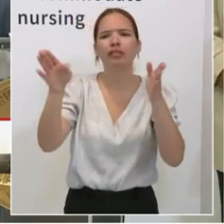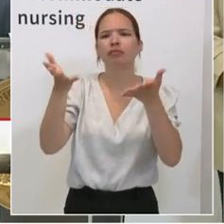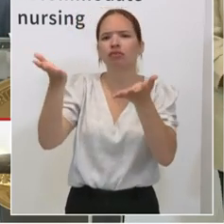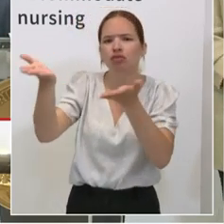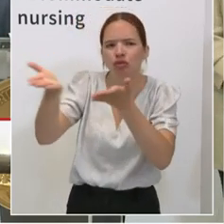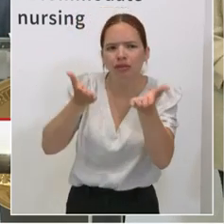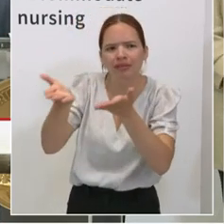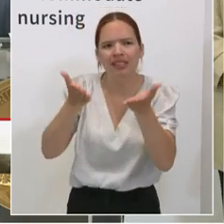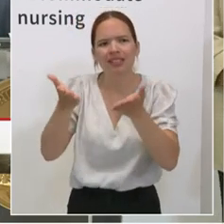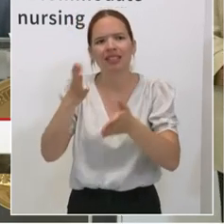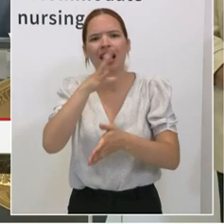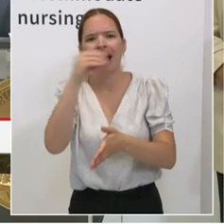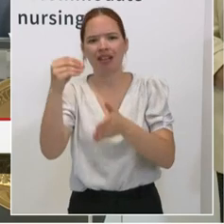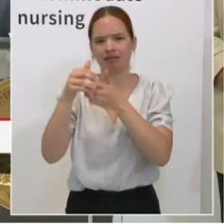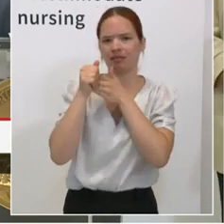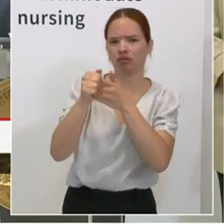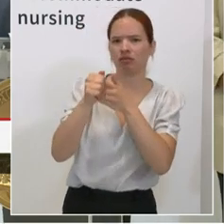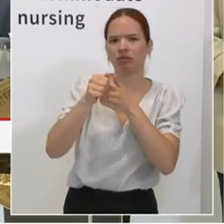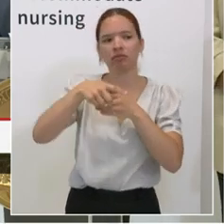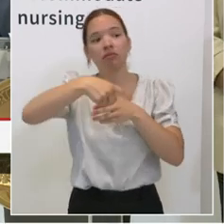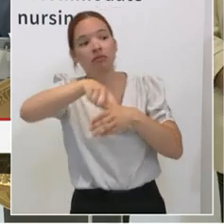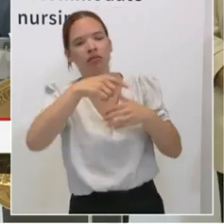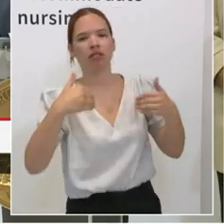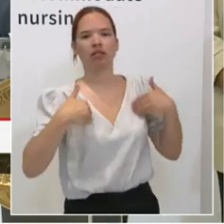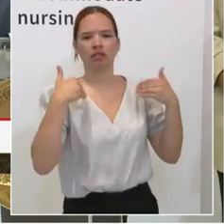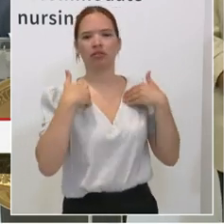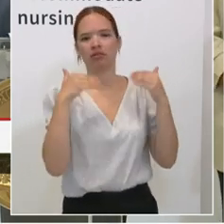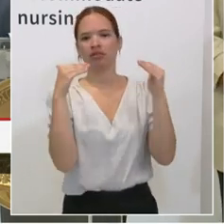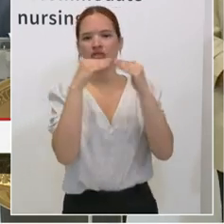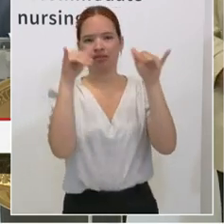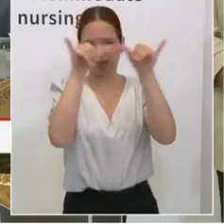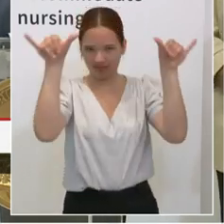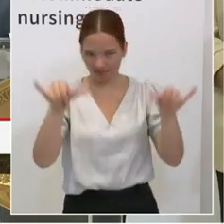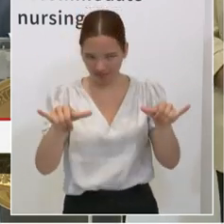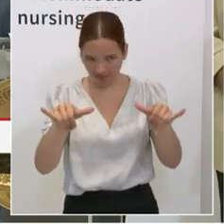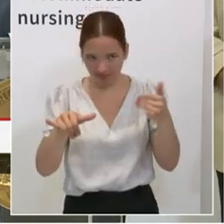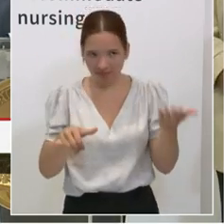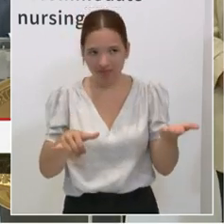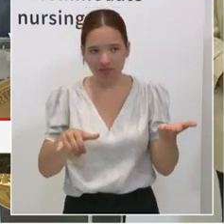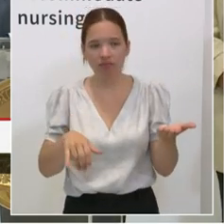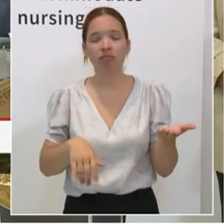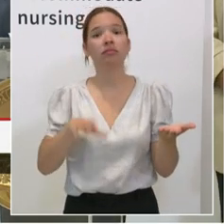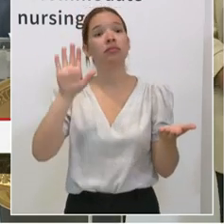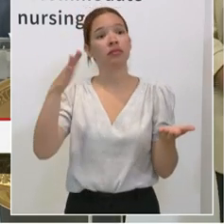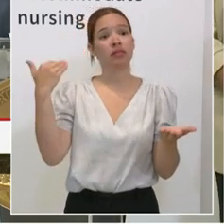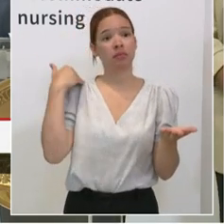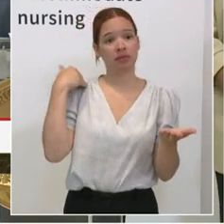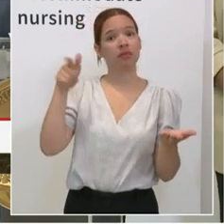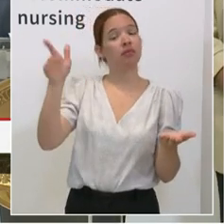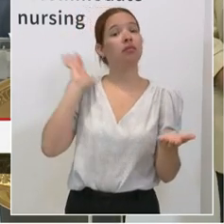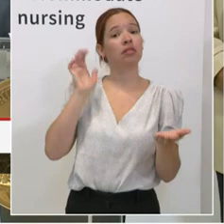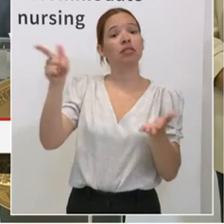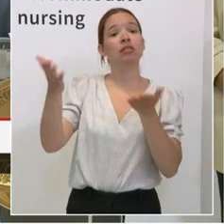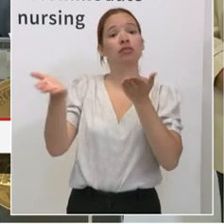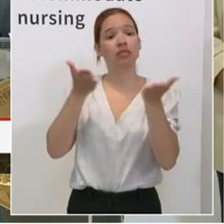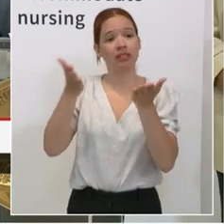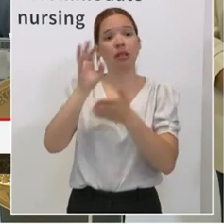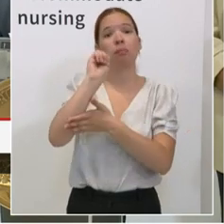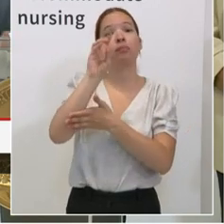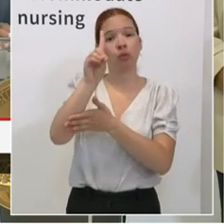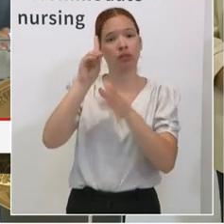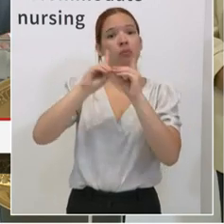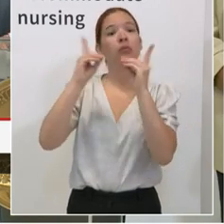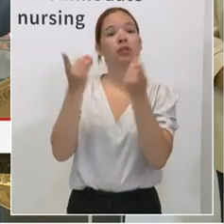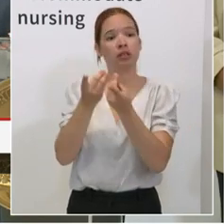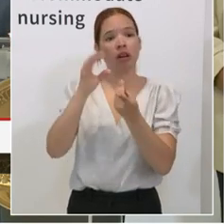justice programs. He most recently served as the Secretary of the Maryland Department of Juvenile Services, where